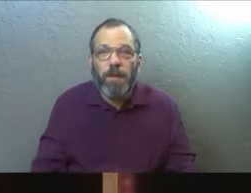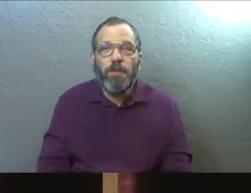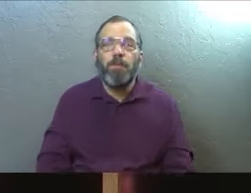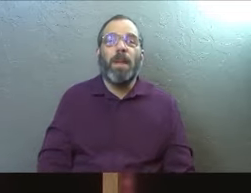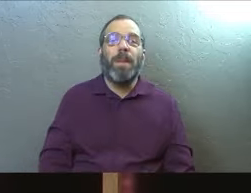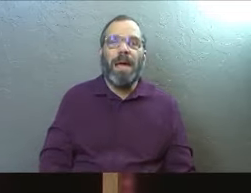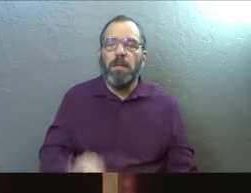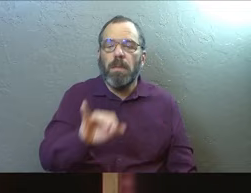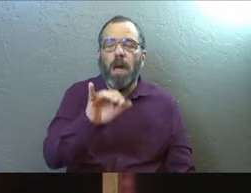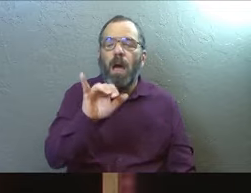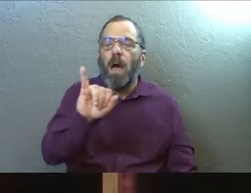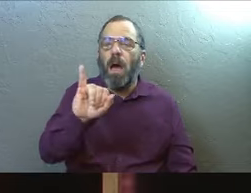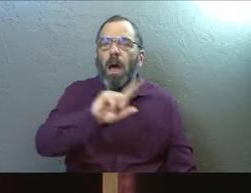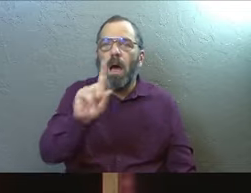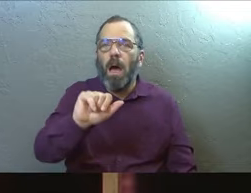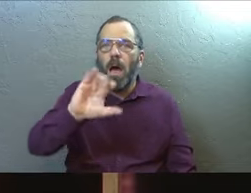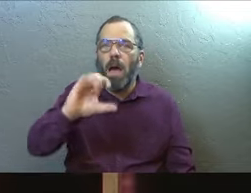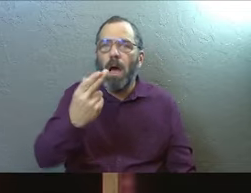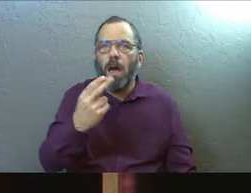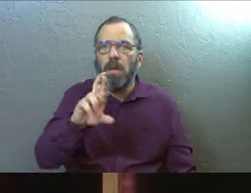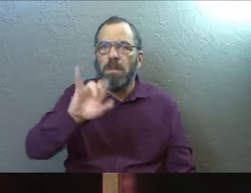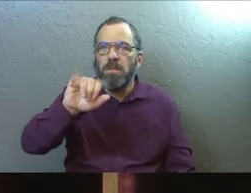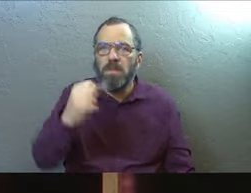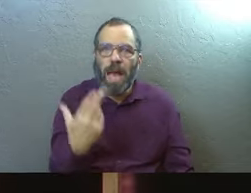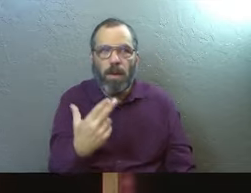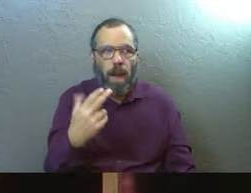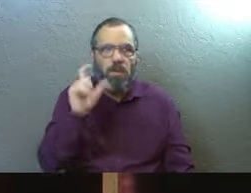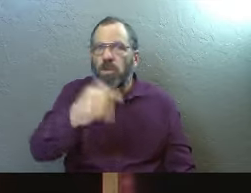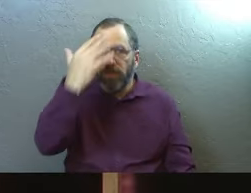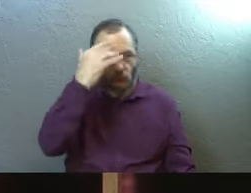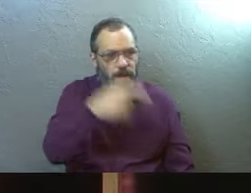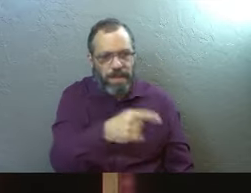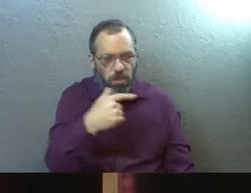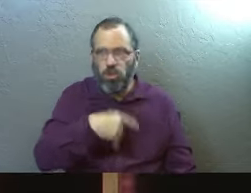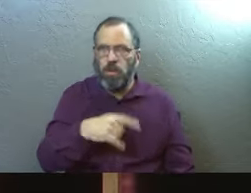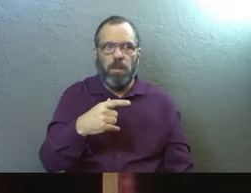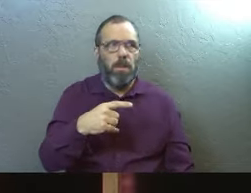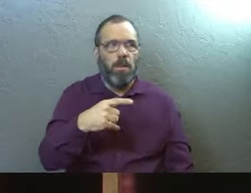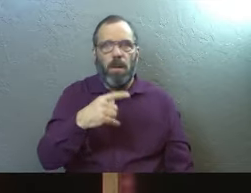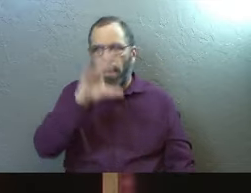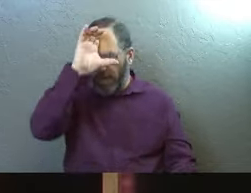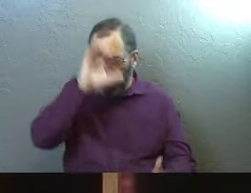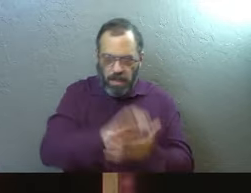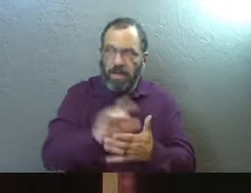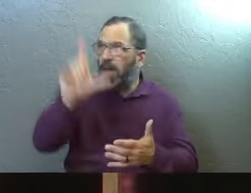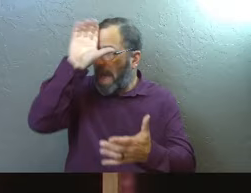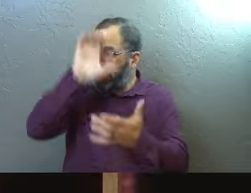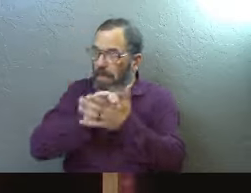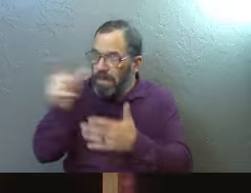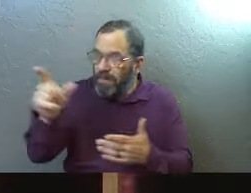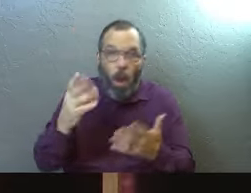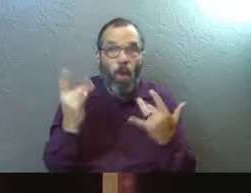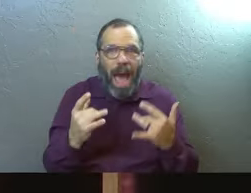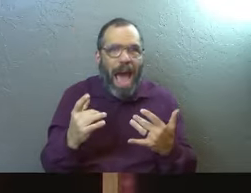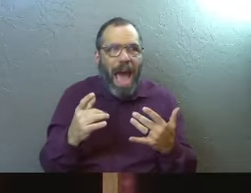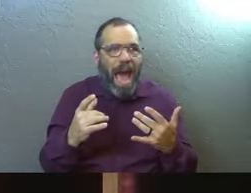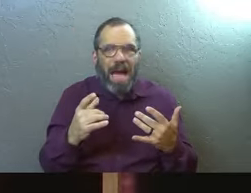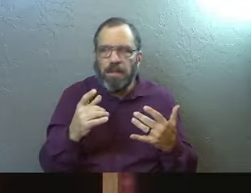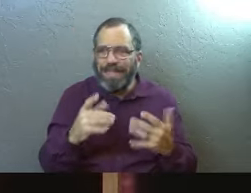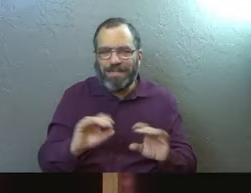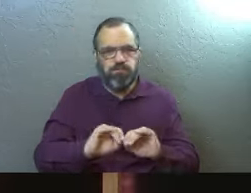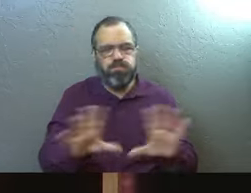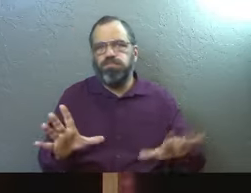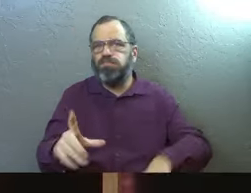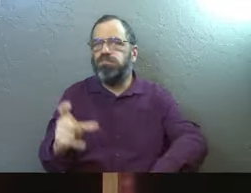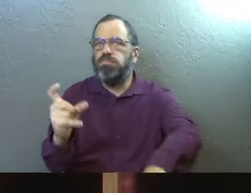But he should have known. Like, even if he didn't mean it, he should have spoken words of belief to the angel because it's such an